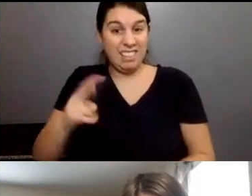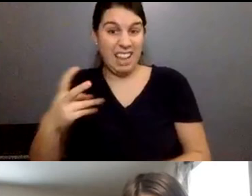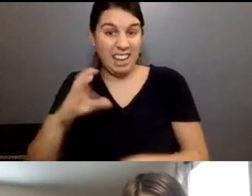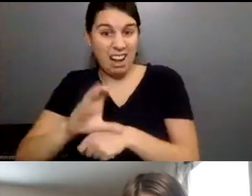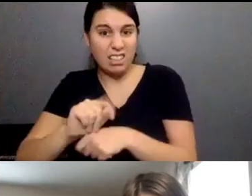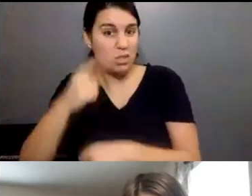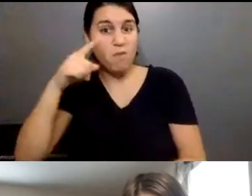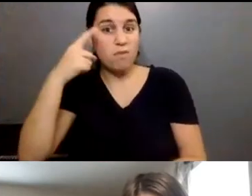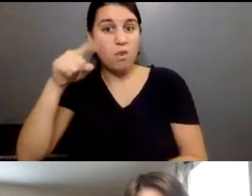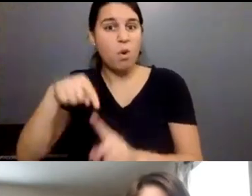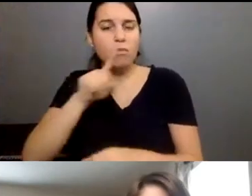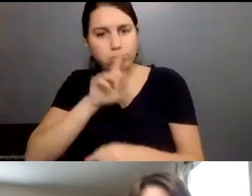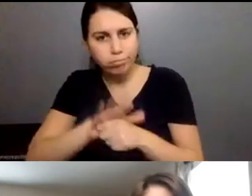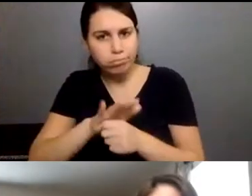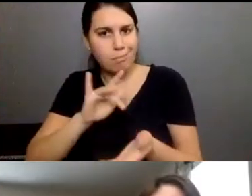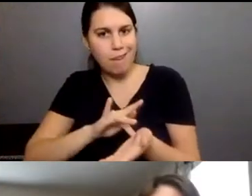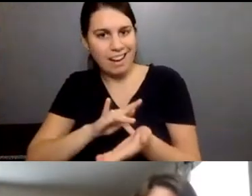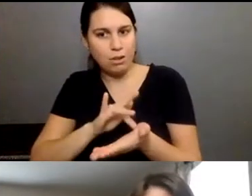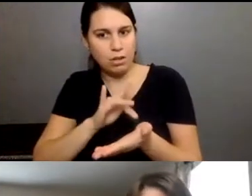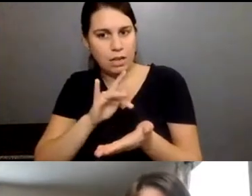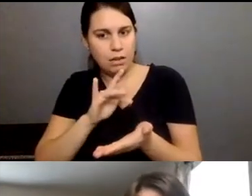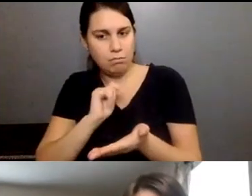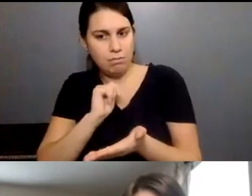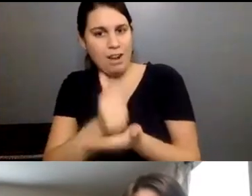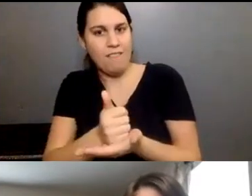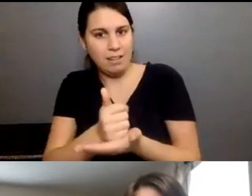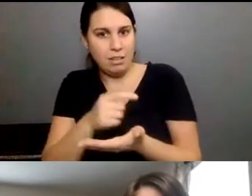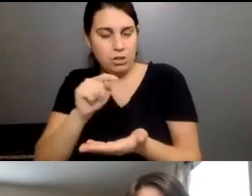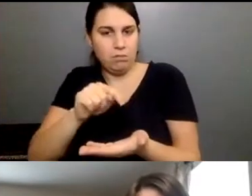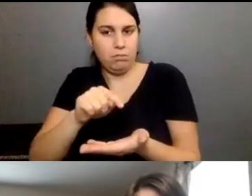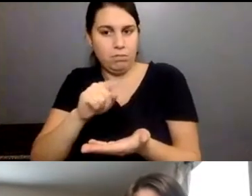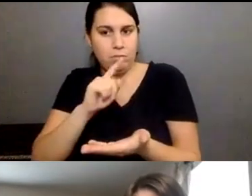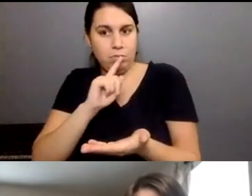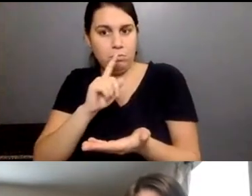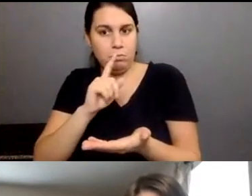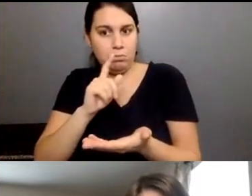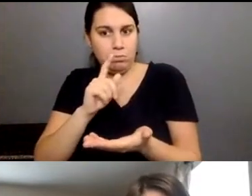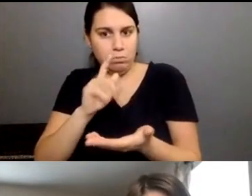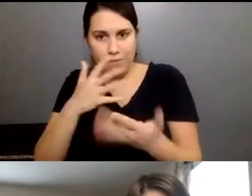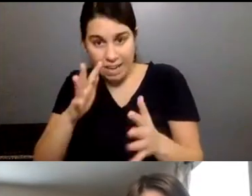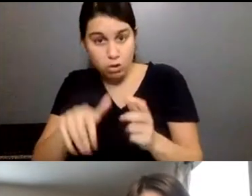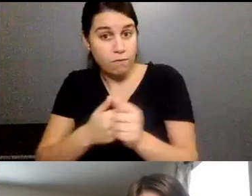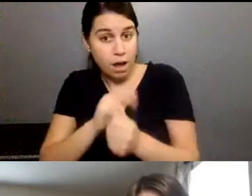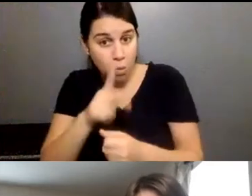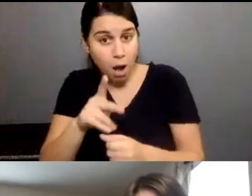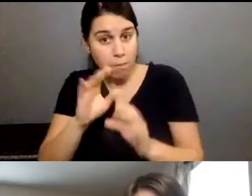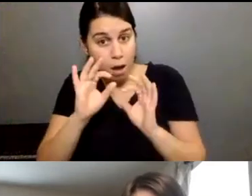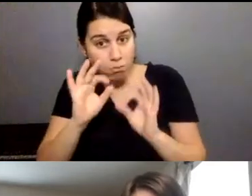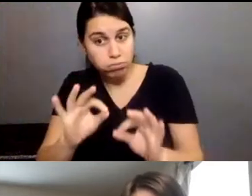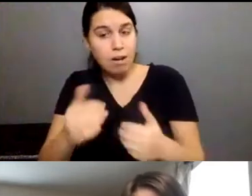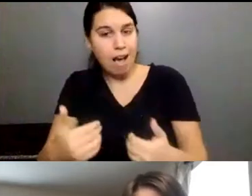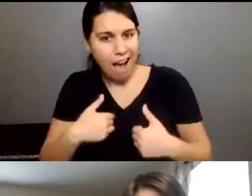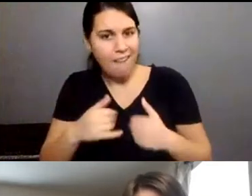that the medication interventions might have been implemented or followed up on, that there is an